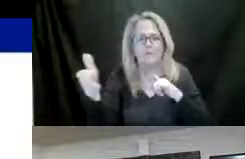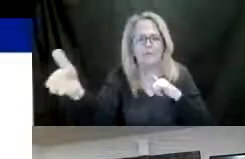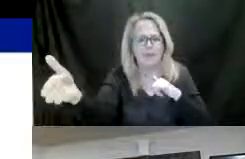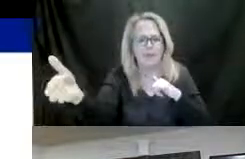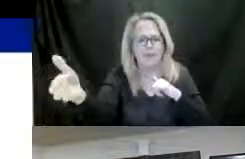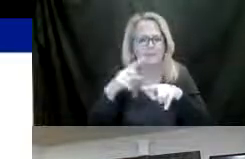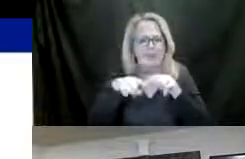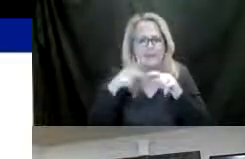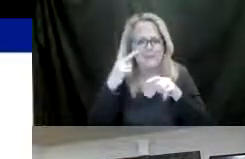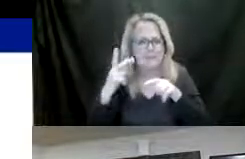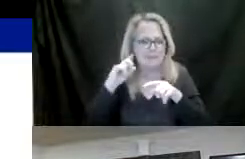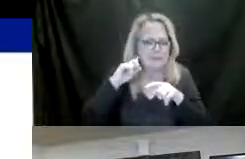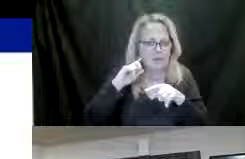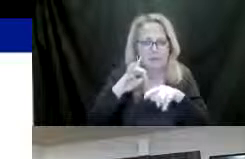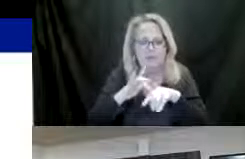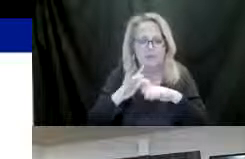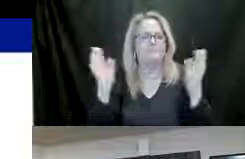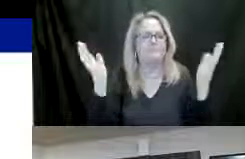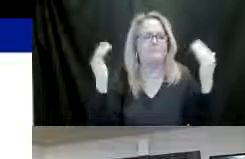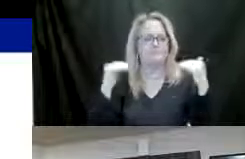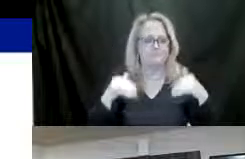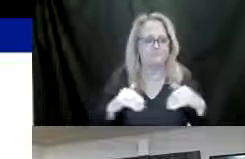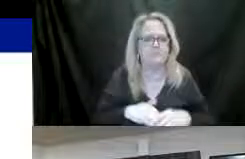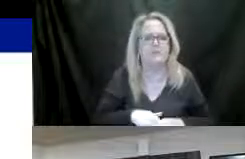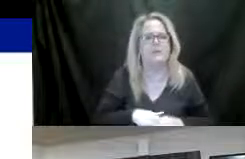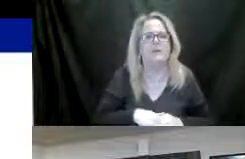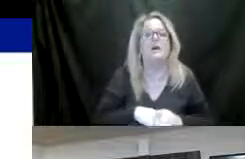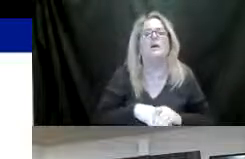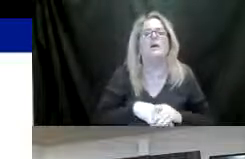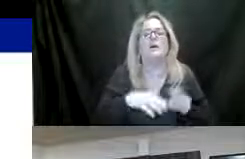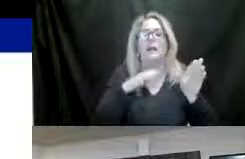adult contact, and that certainly is linked